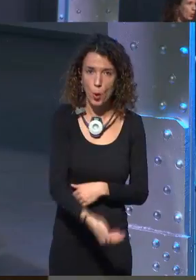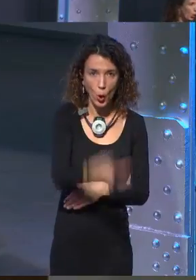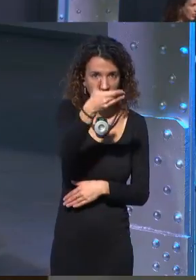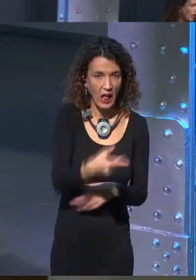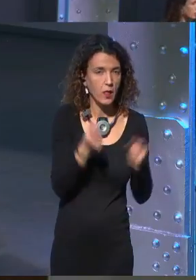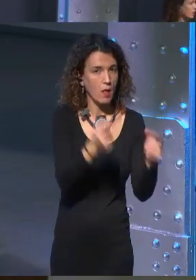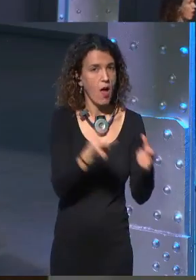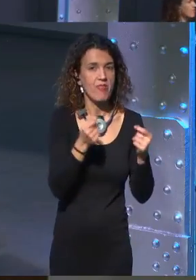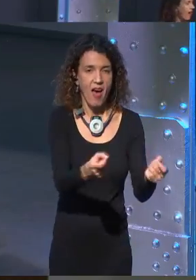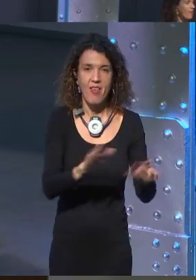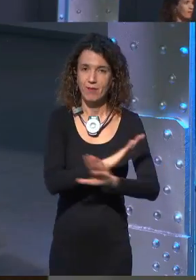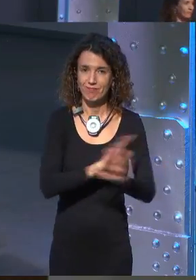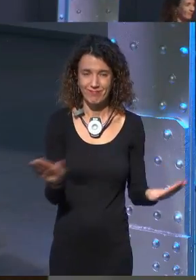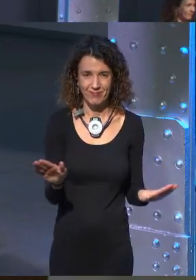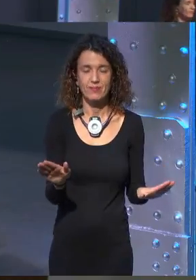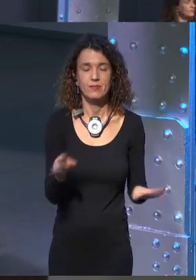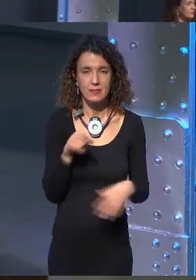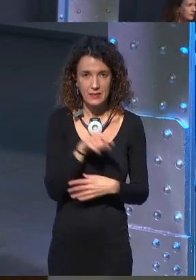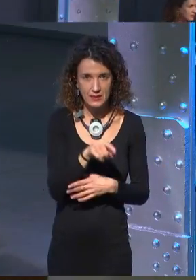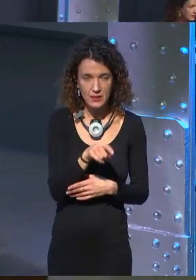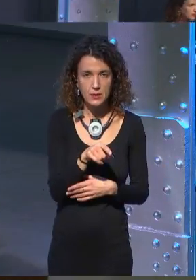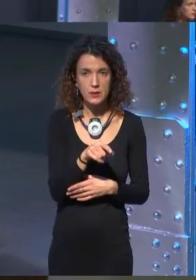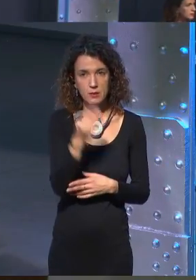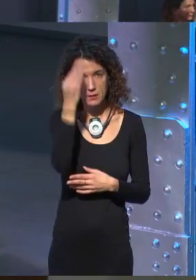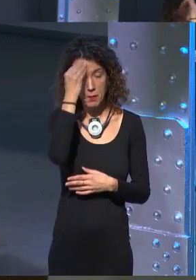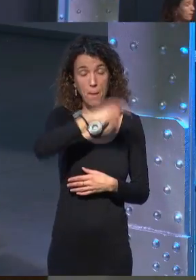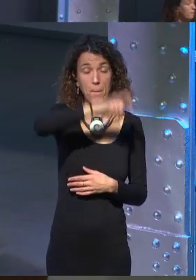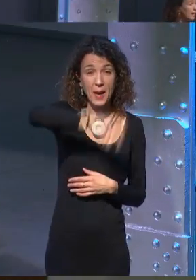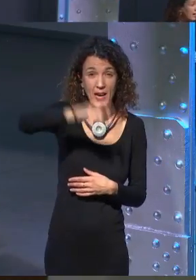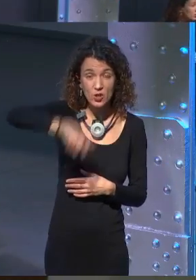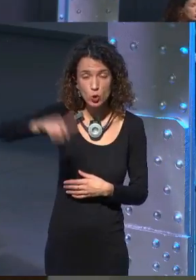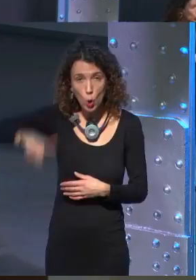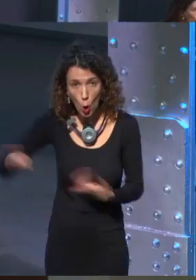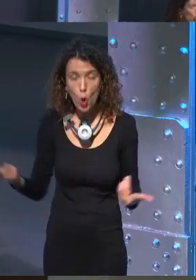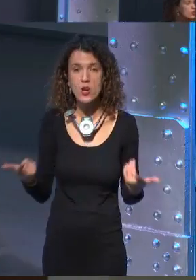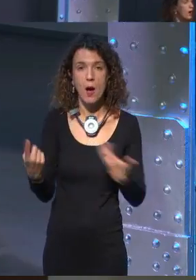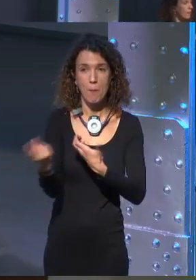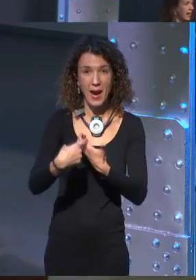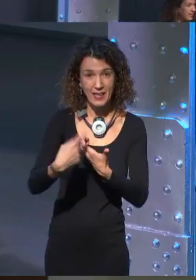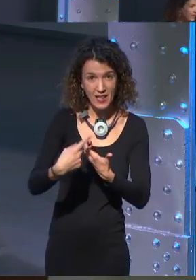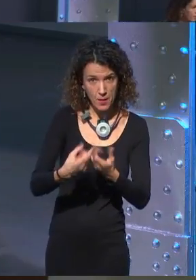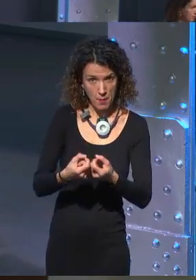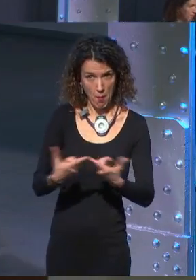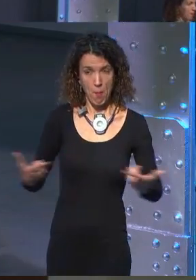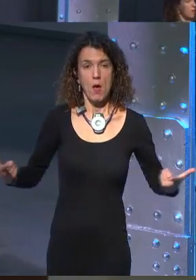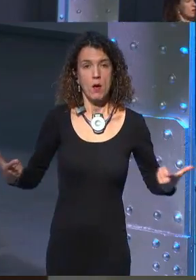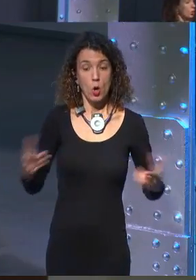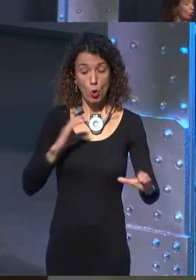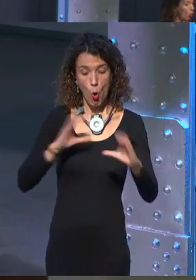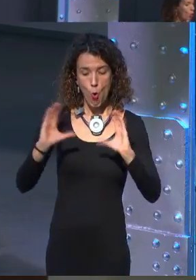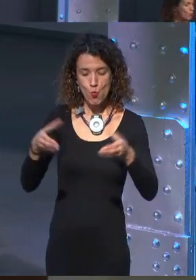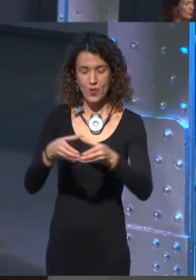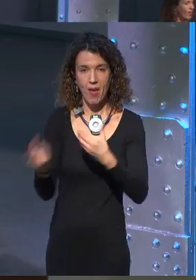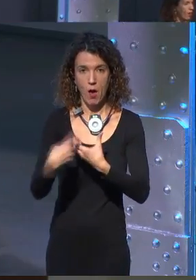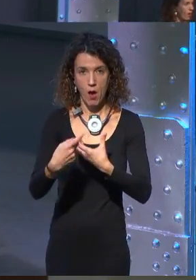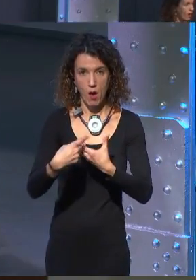facilitation officers. As leaders, the more people we introduce with commonality, the more of a leader we are. In the